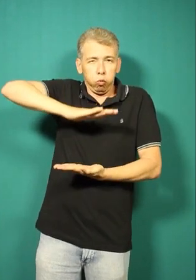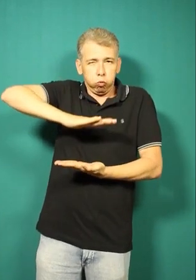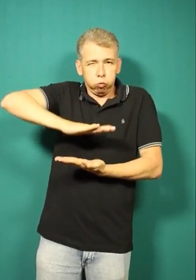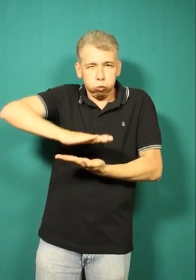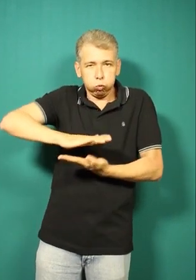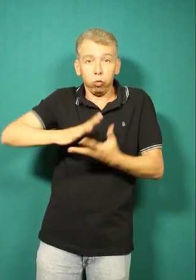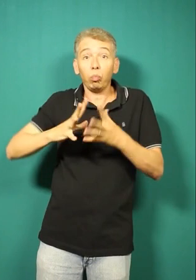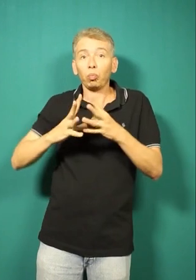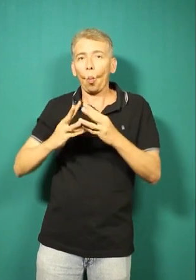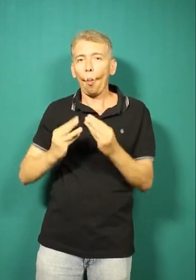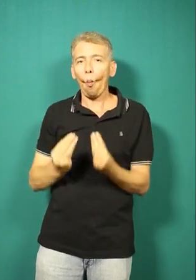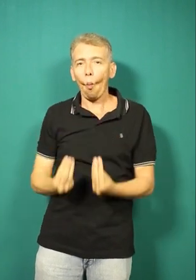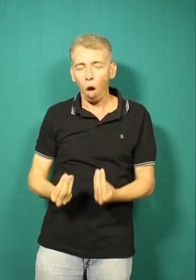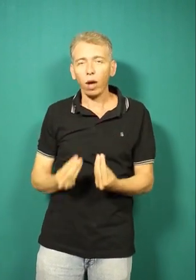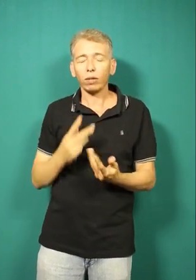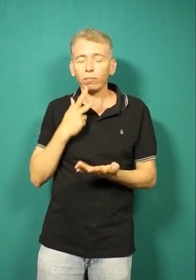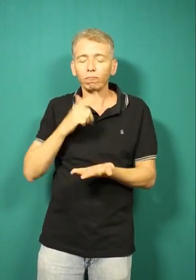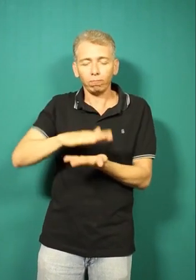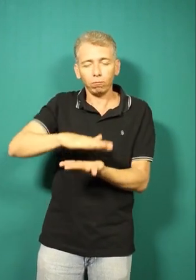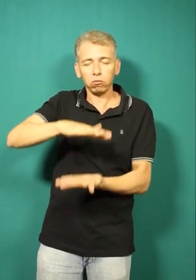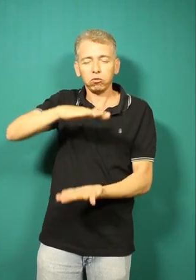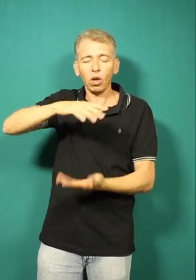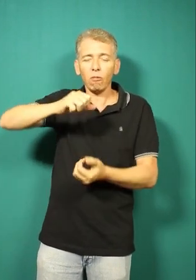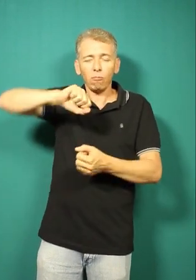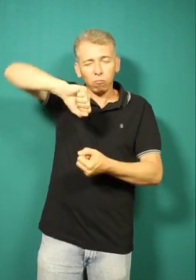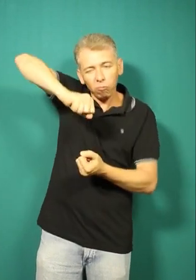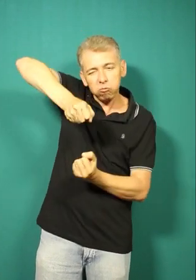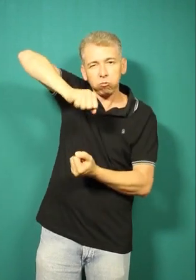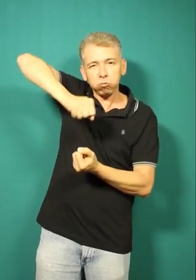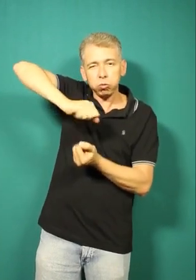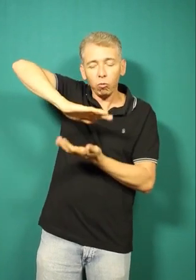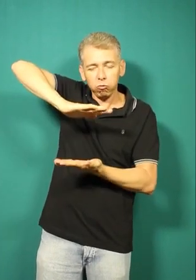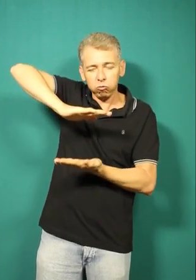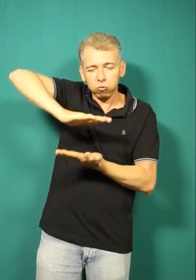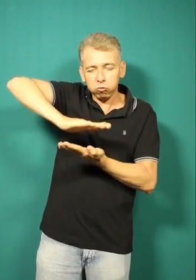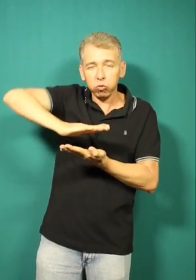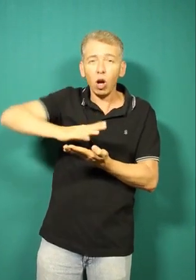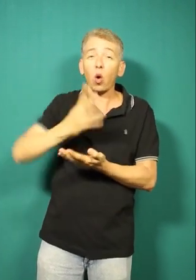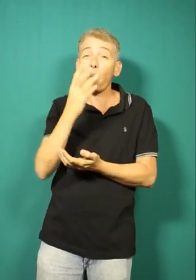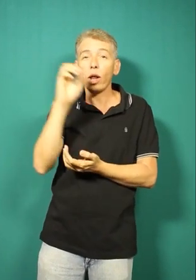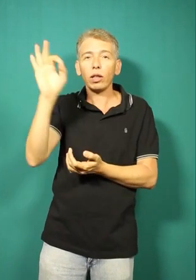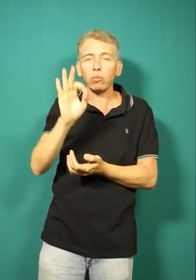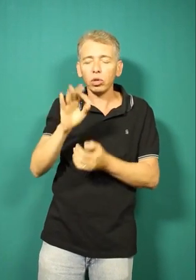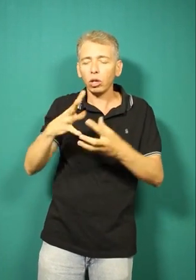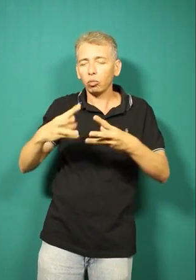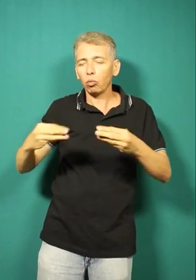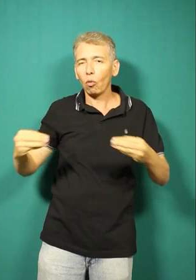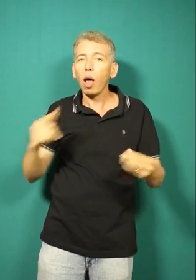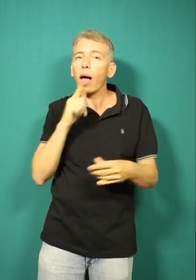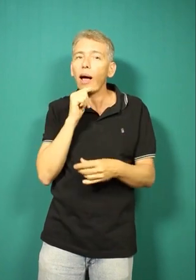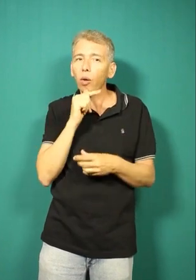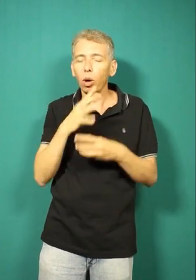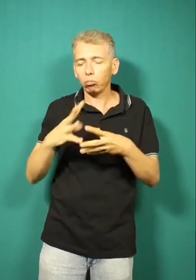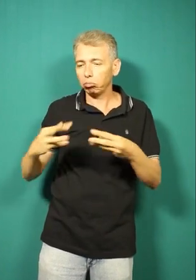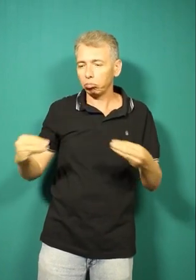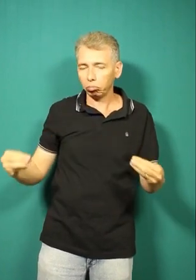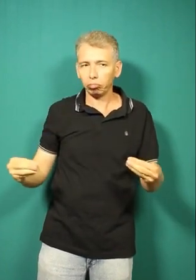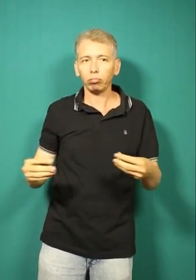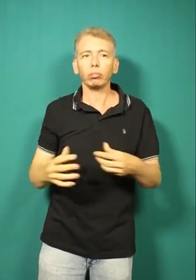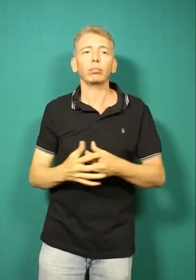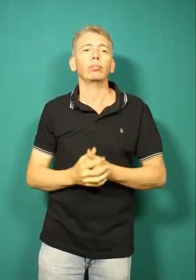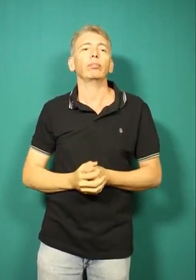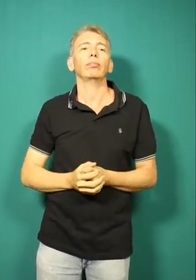A pile of sheets are pressed and dried until about 40% of the moisture is removed.